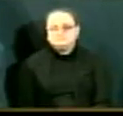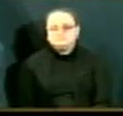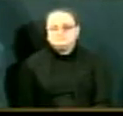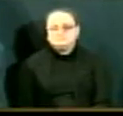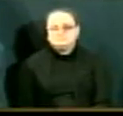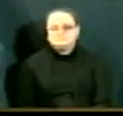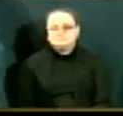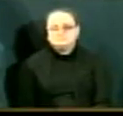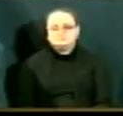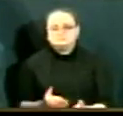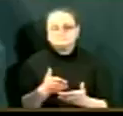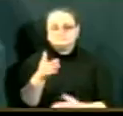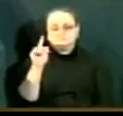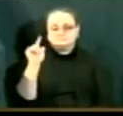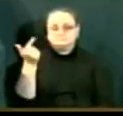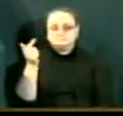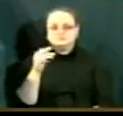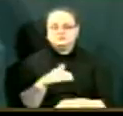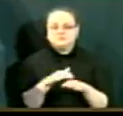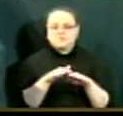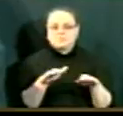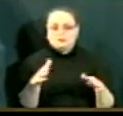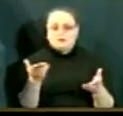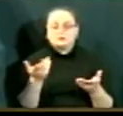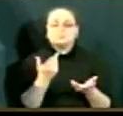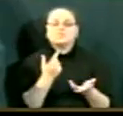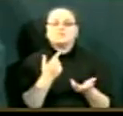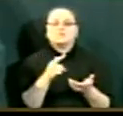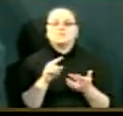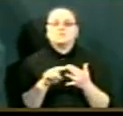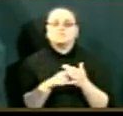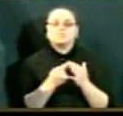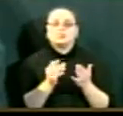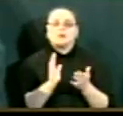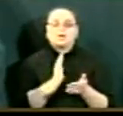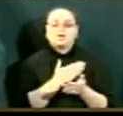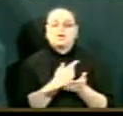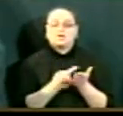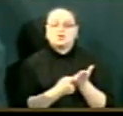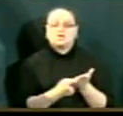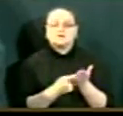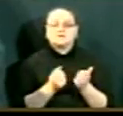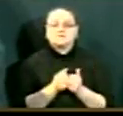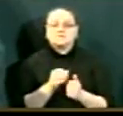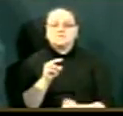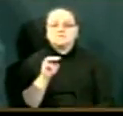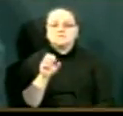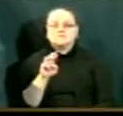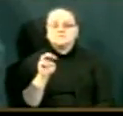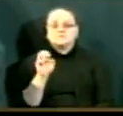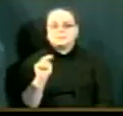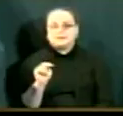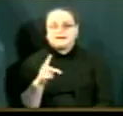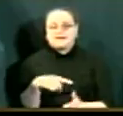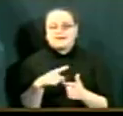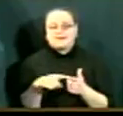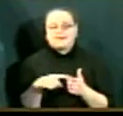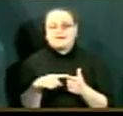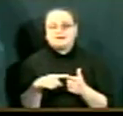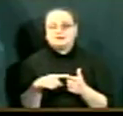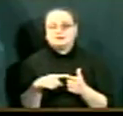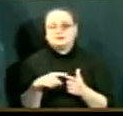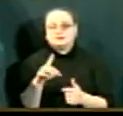There's a motion and a second on the floor on this, so we will start our discussion with Mr. Norman, and then